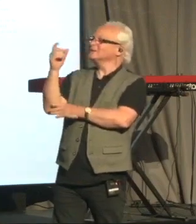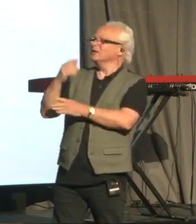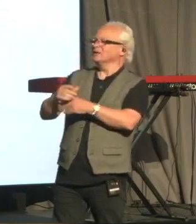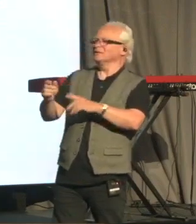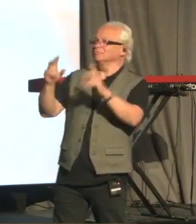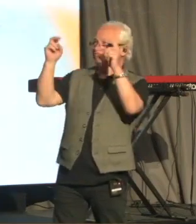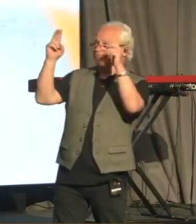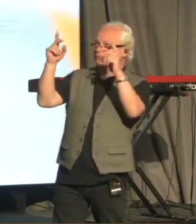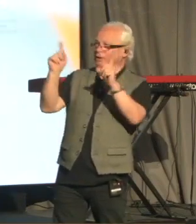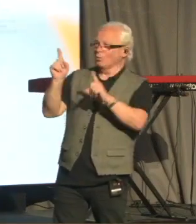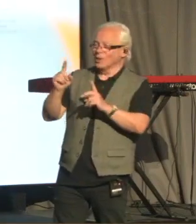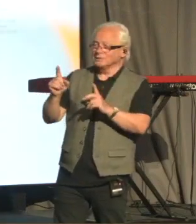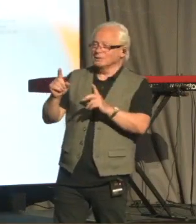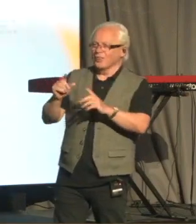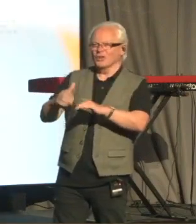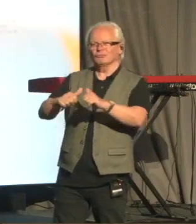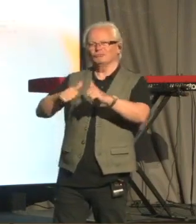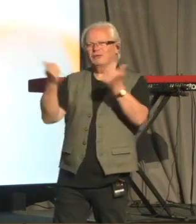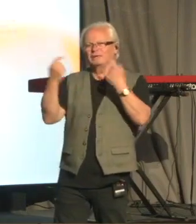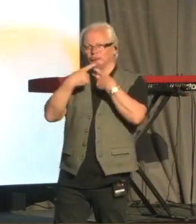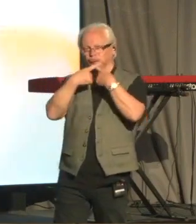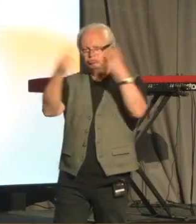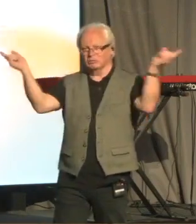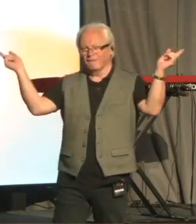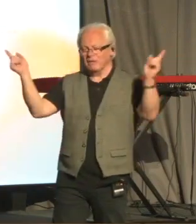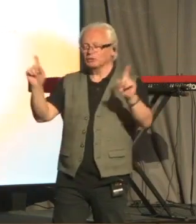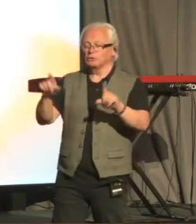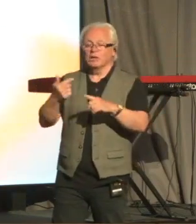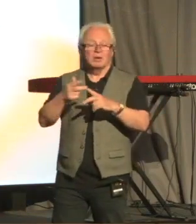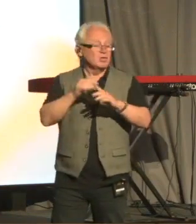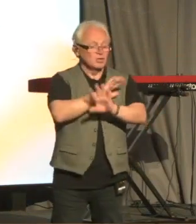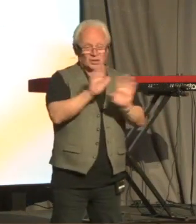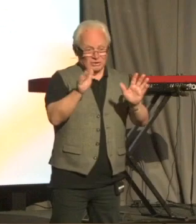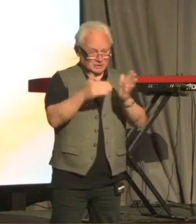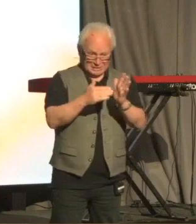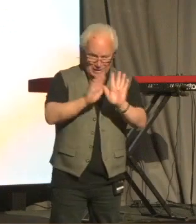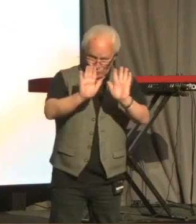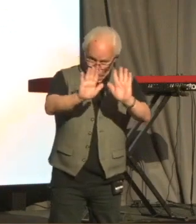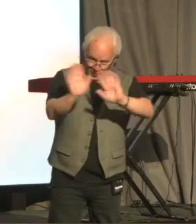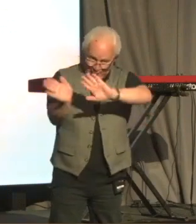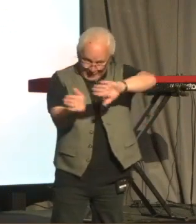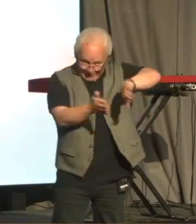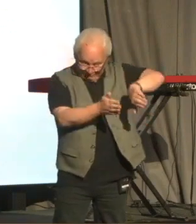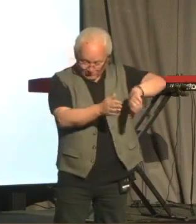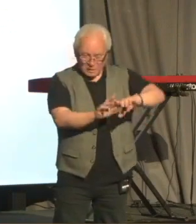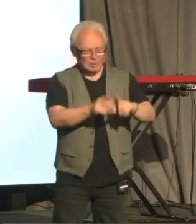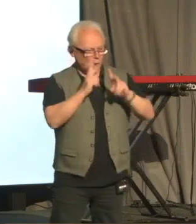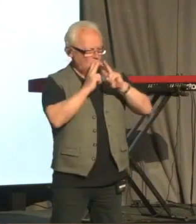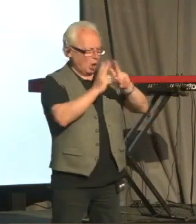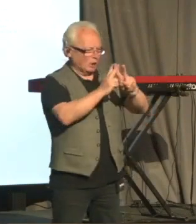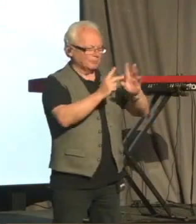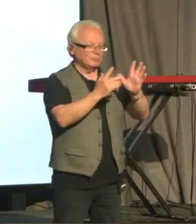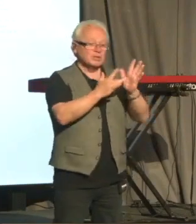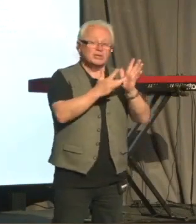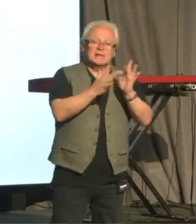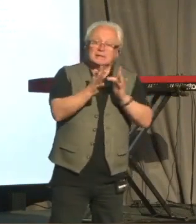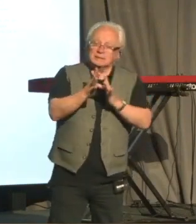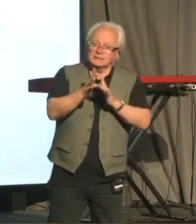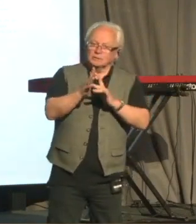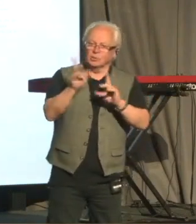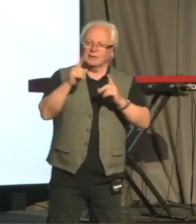Confession. This is not what we're looking at today. We're looking at what Jesus declares about